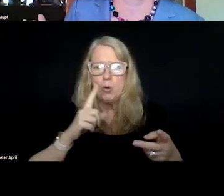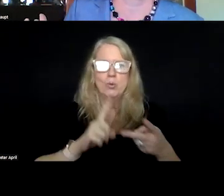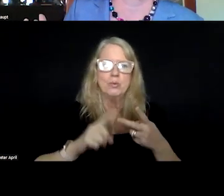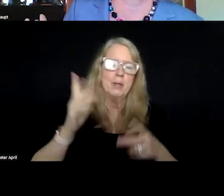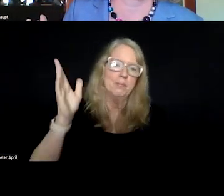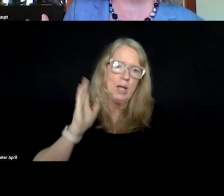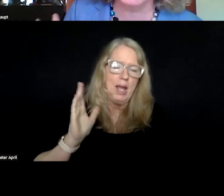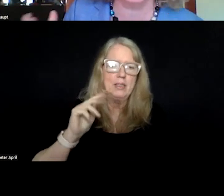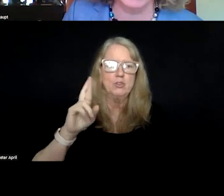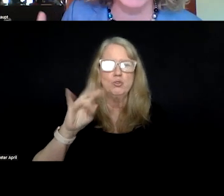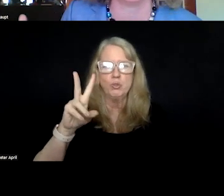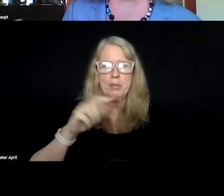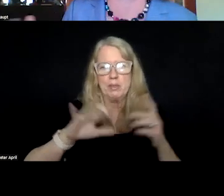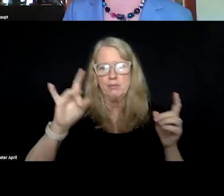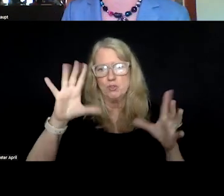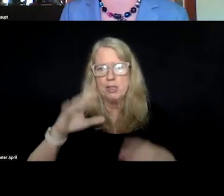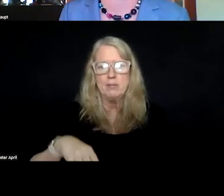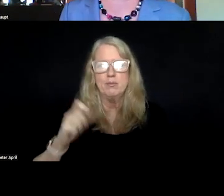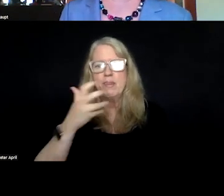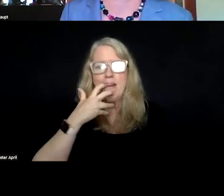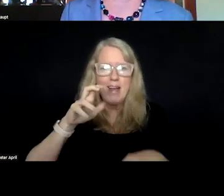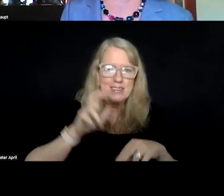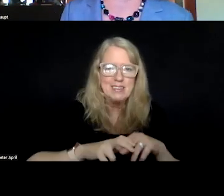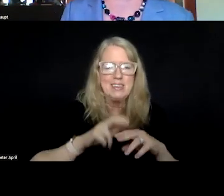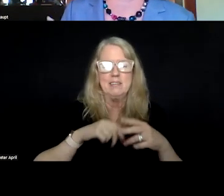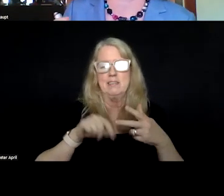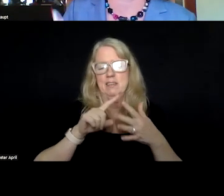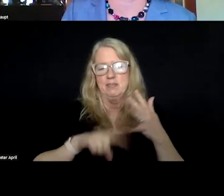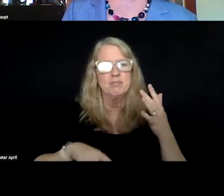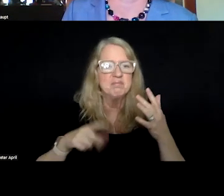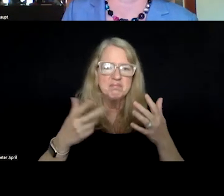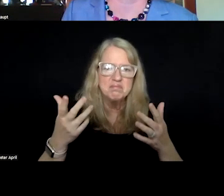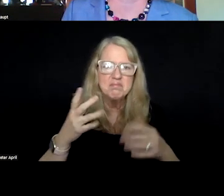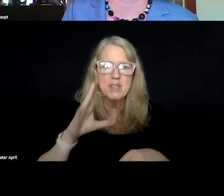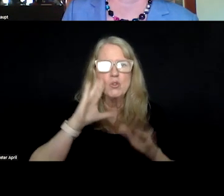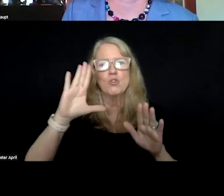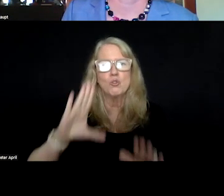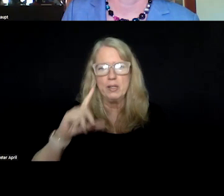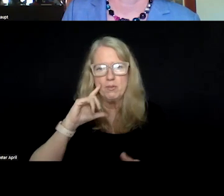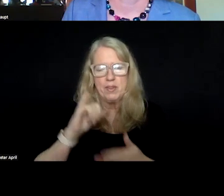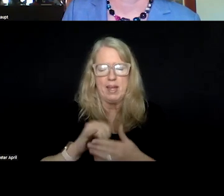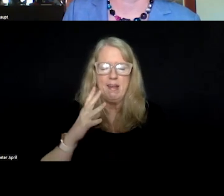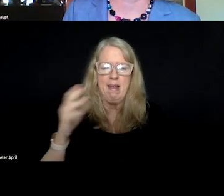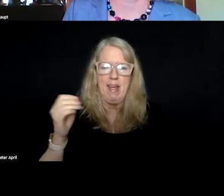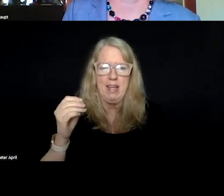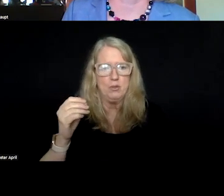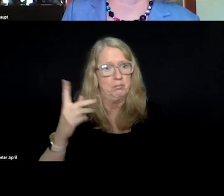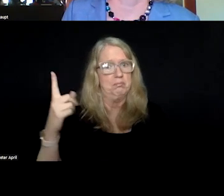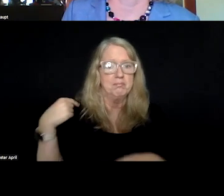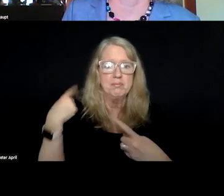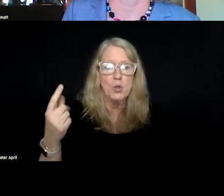trivia, crisis trivia, hot seats. So great for that. We've